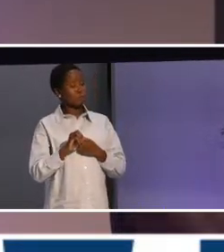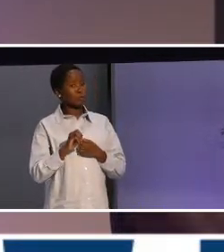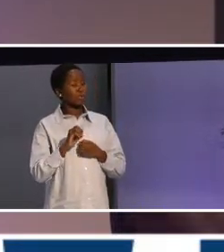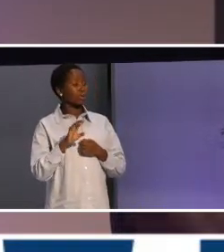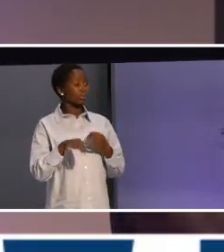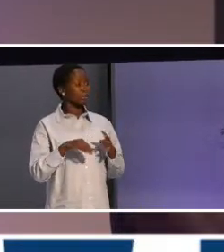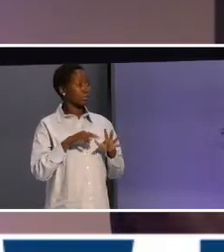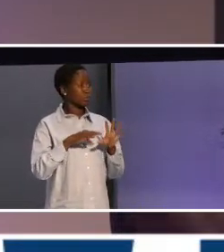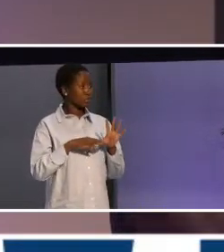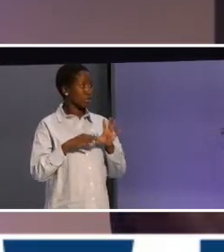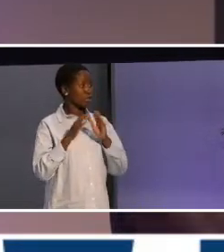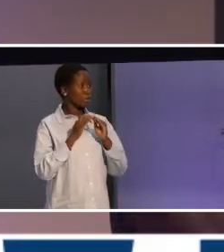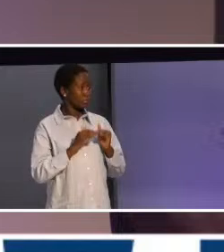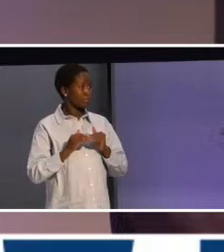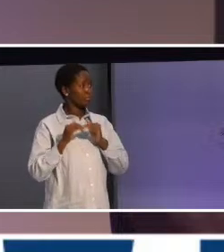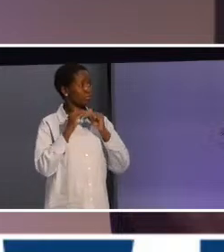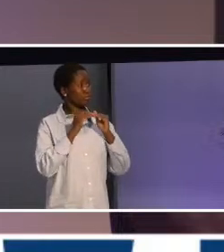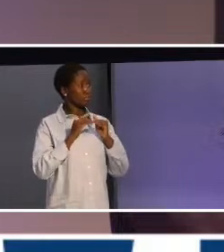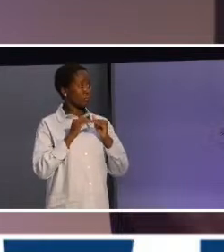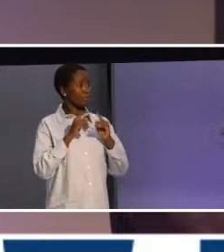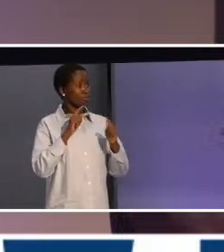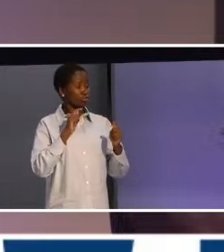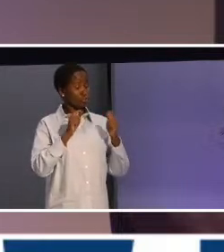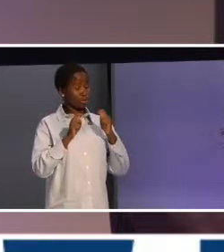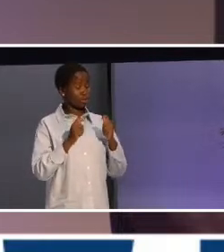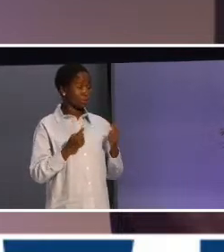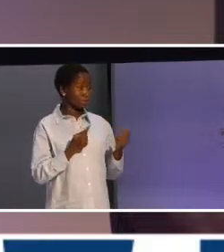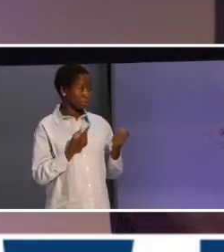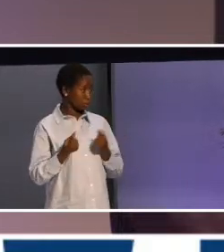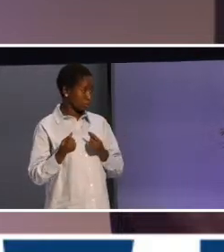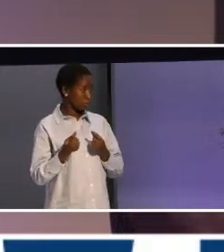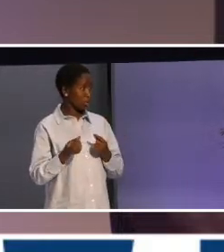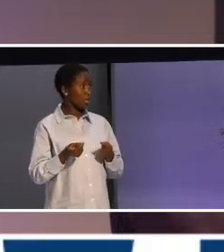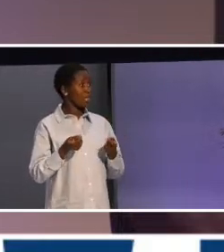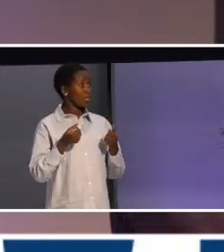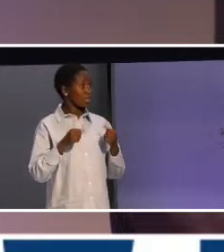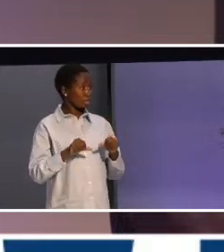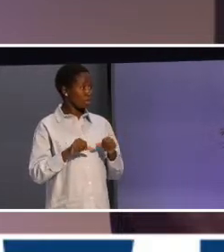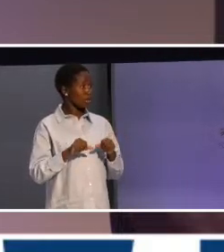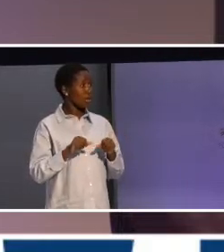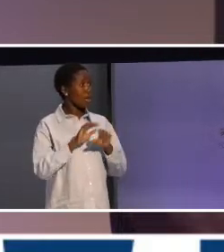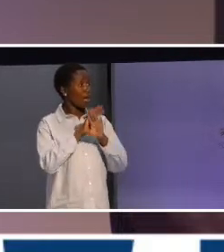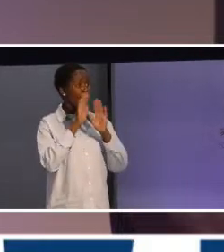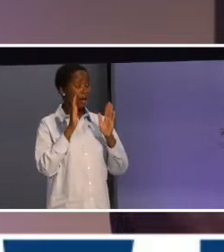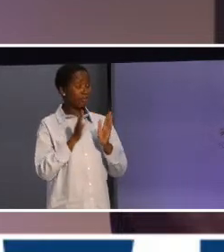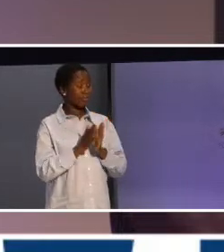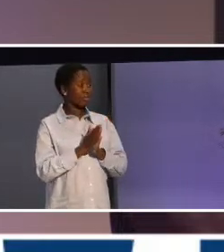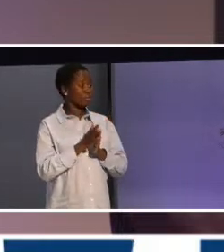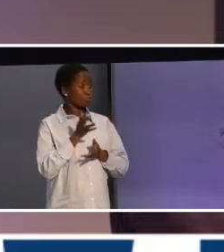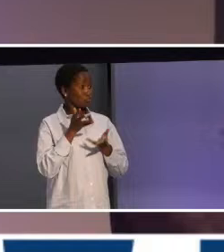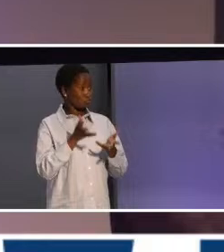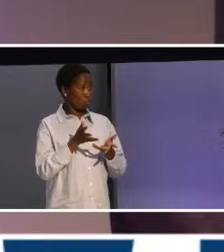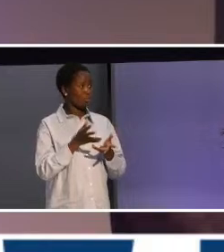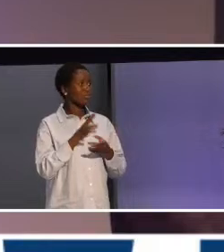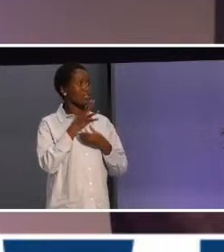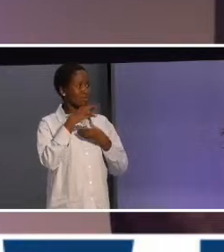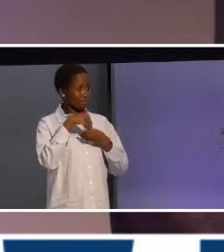democracy, democratic discontent, and all of these have become a matter of great